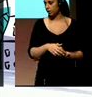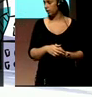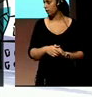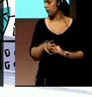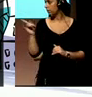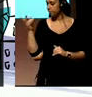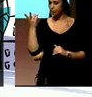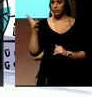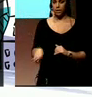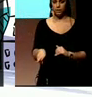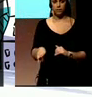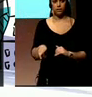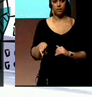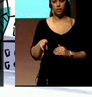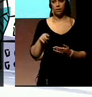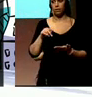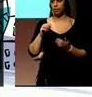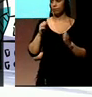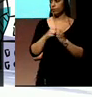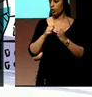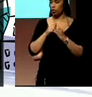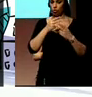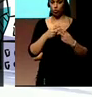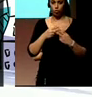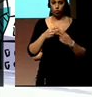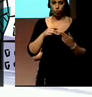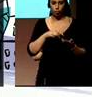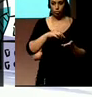Jæger Jensen, who is a topographist